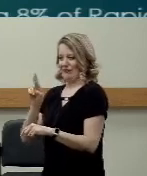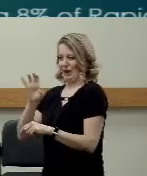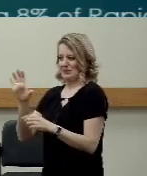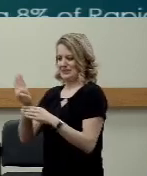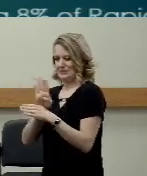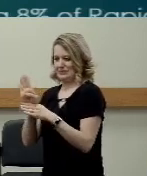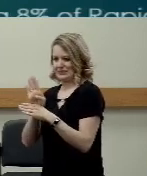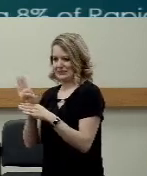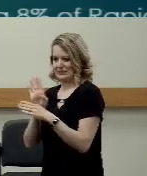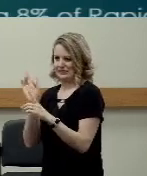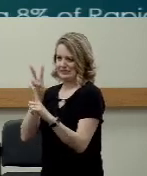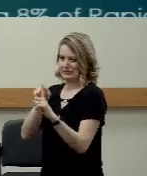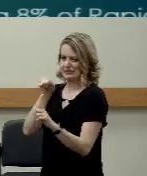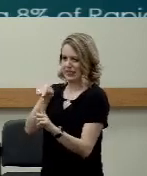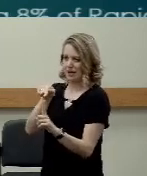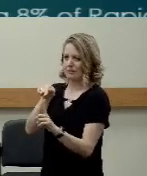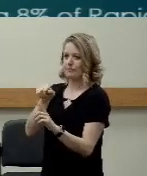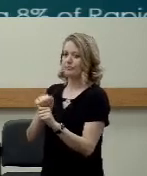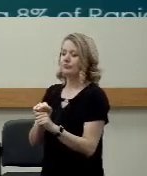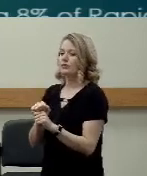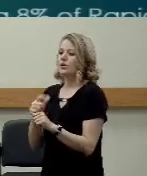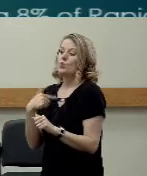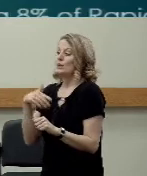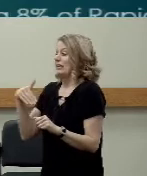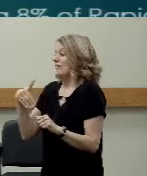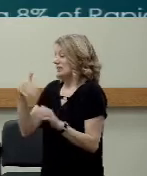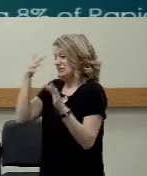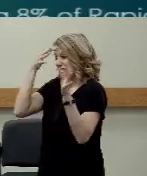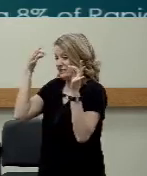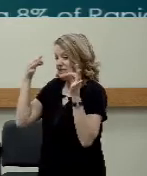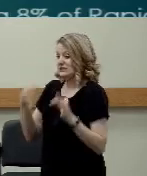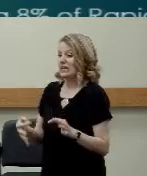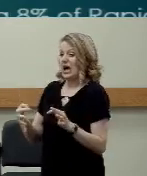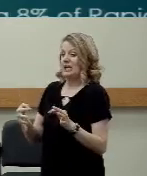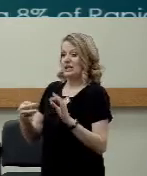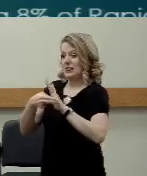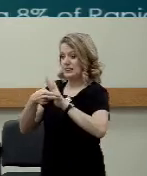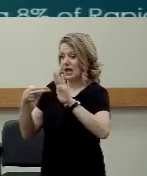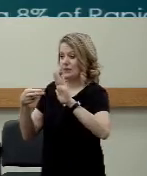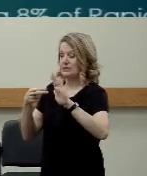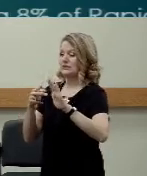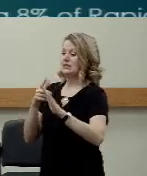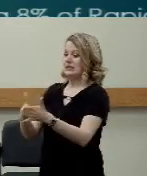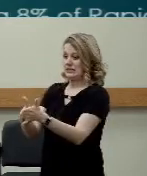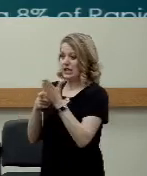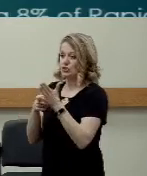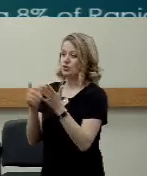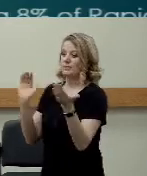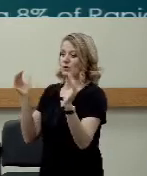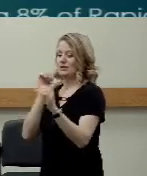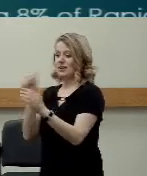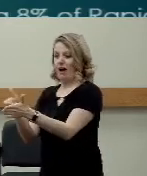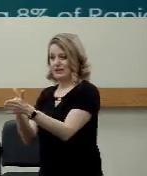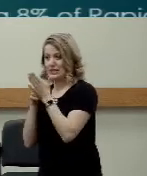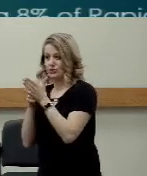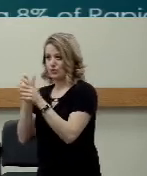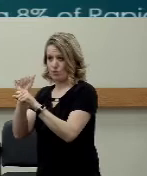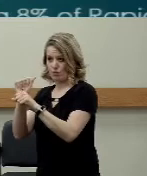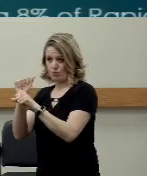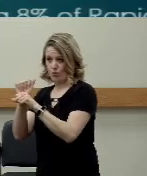employees. We also have not defined essential versus non-essential employees.